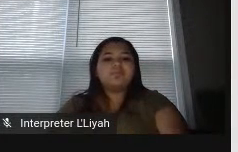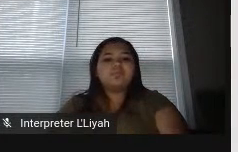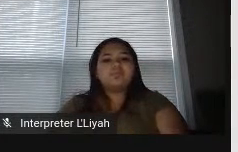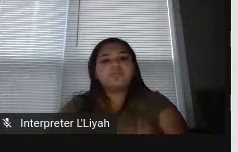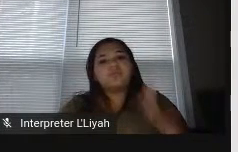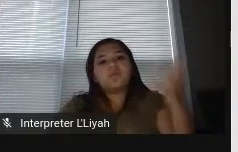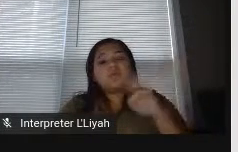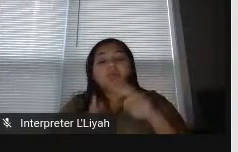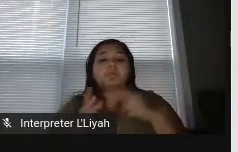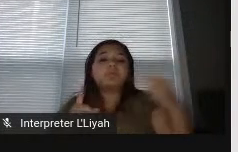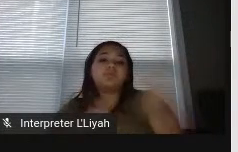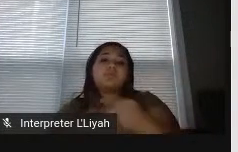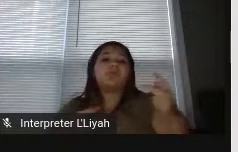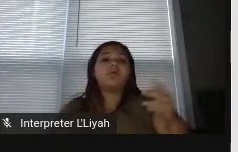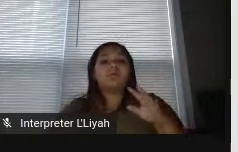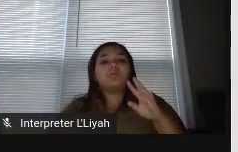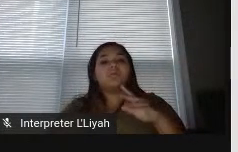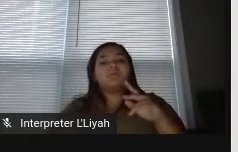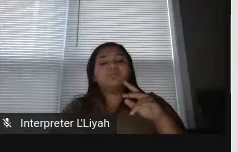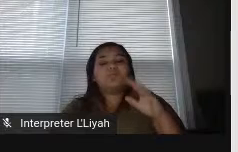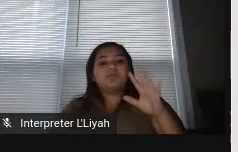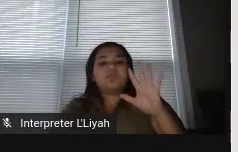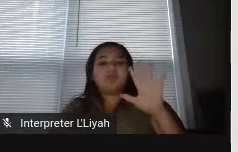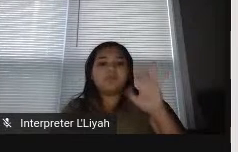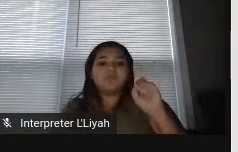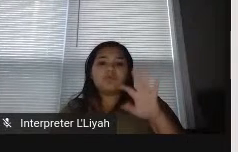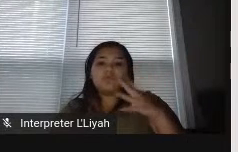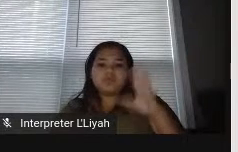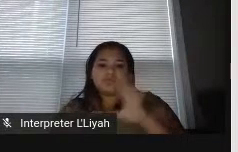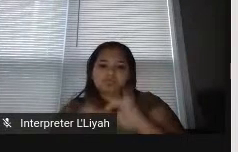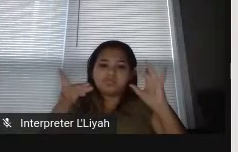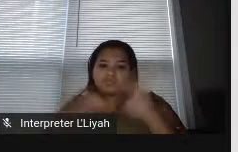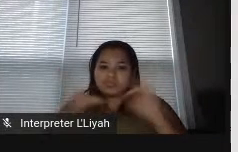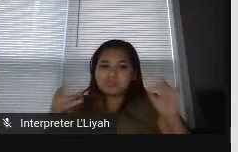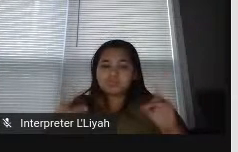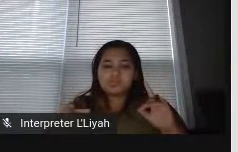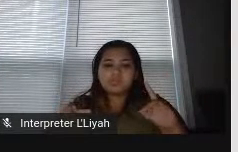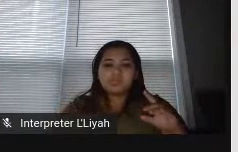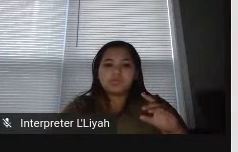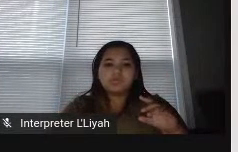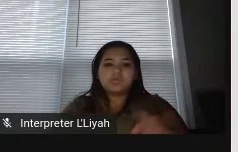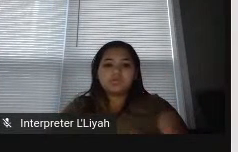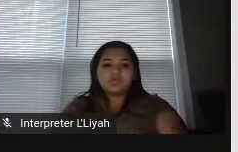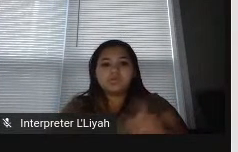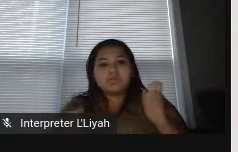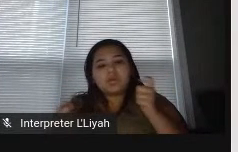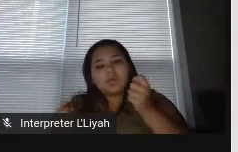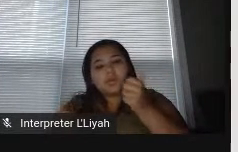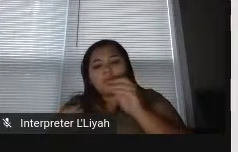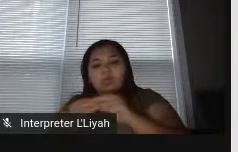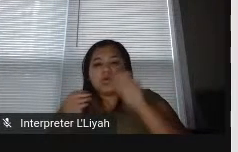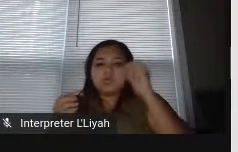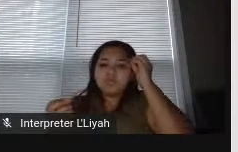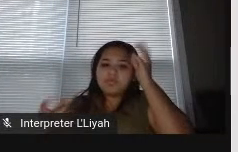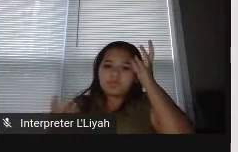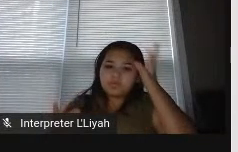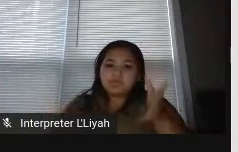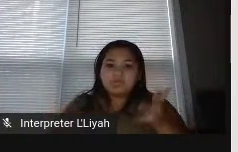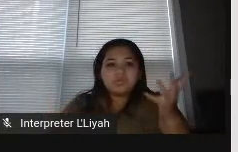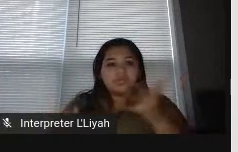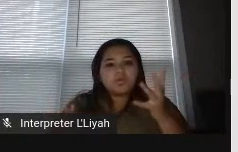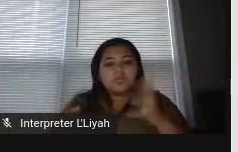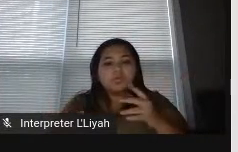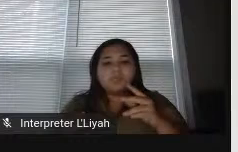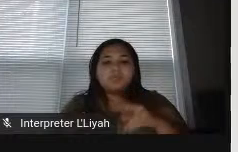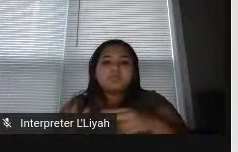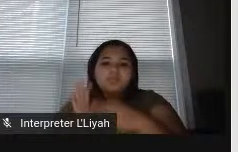What is the purpose of a 504? I think we stated that before, but this was just a little bit more information about what's the purpose